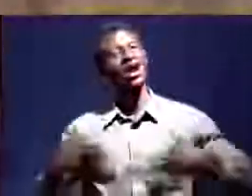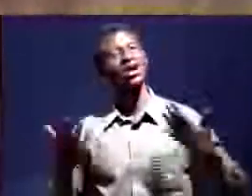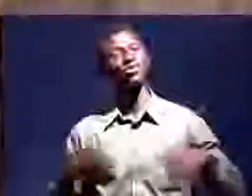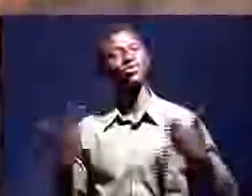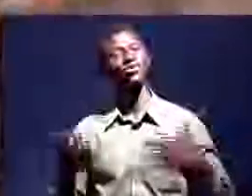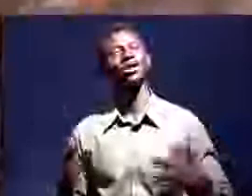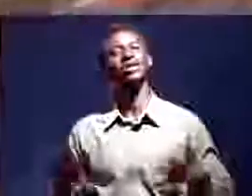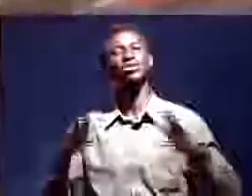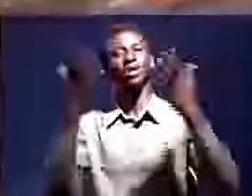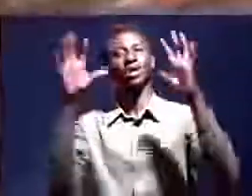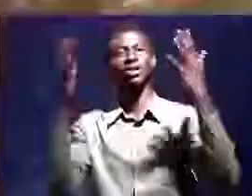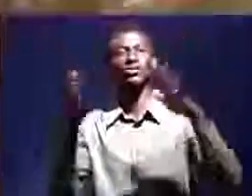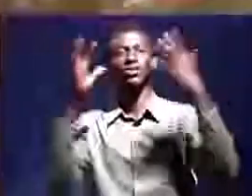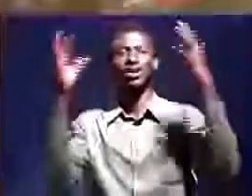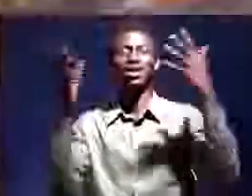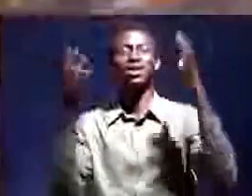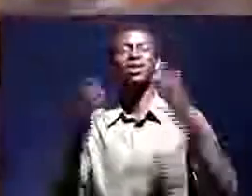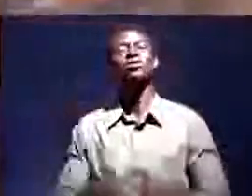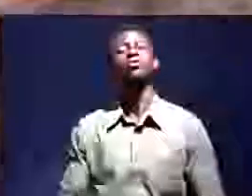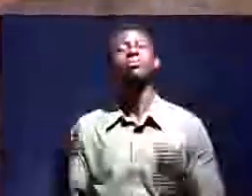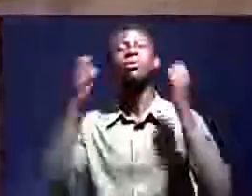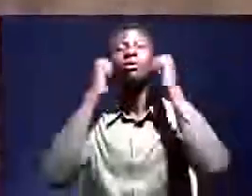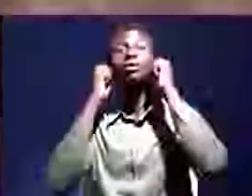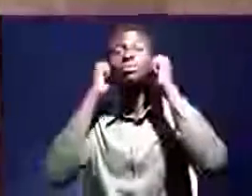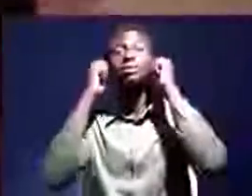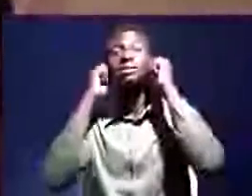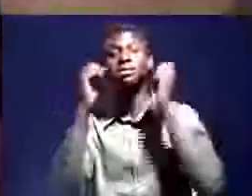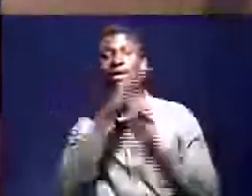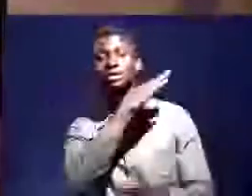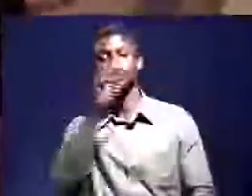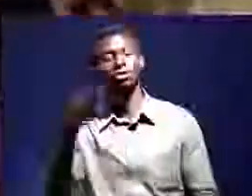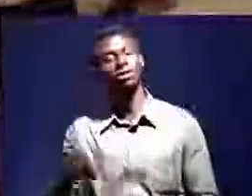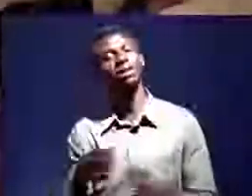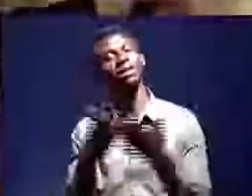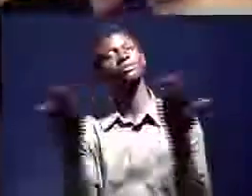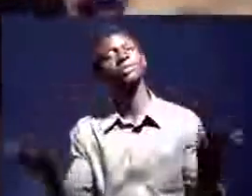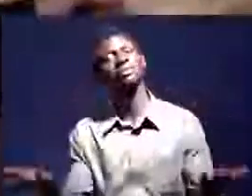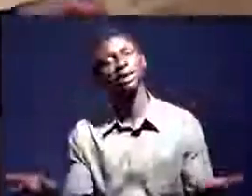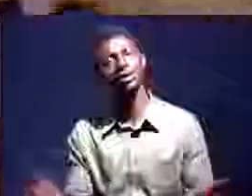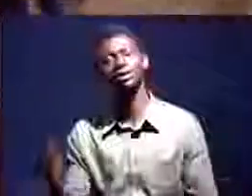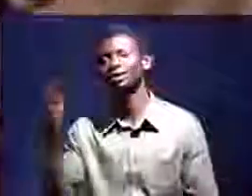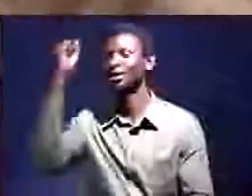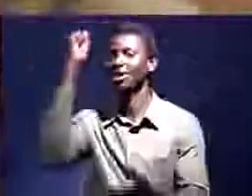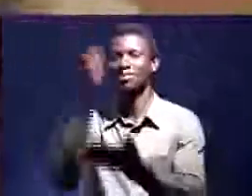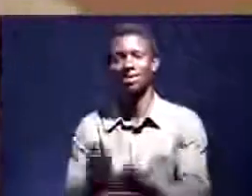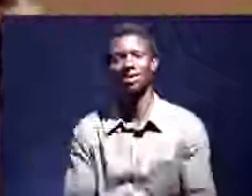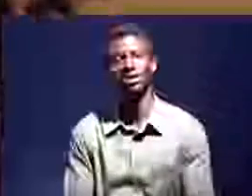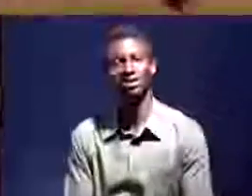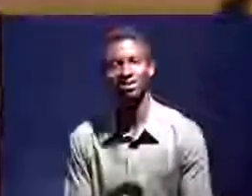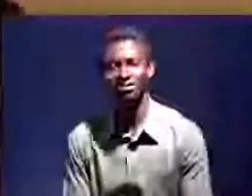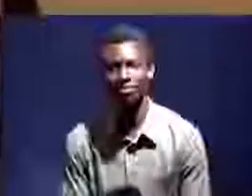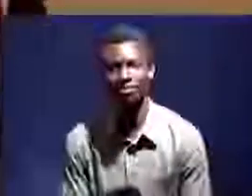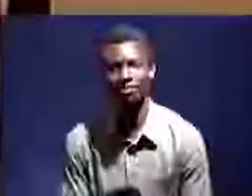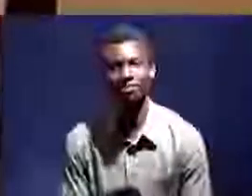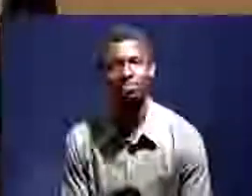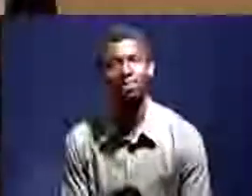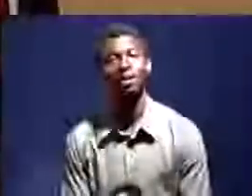And so, amen. Amina. And welcome 20 new Maasai brothers and sisters.